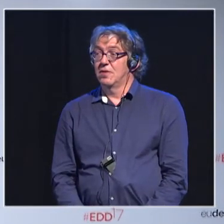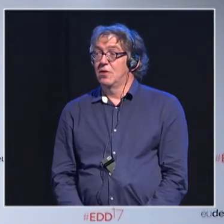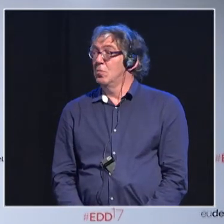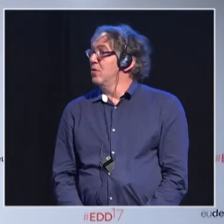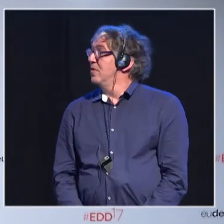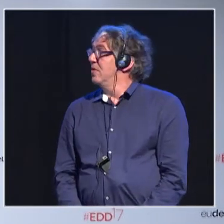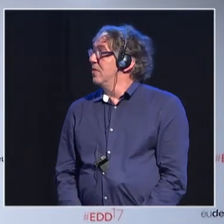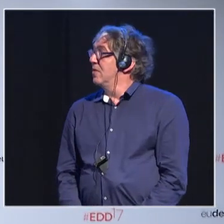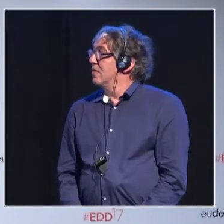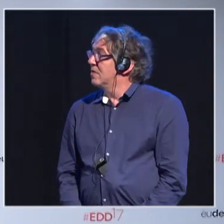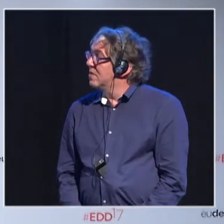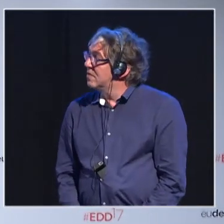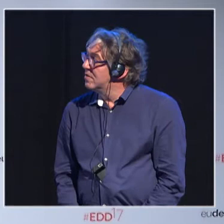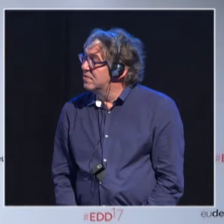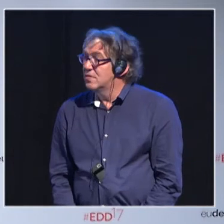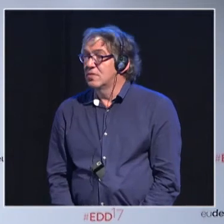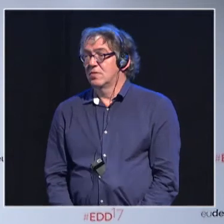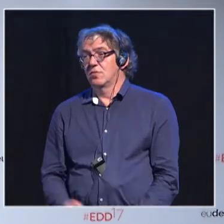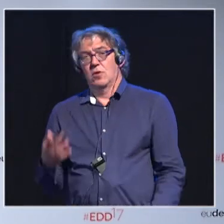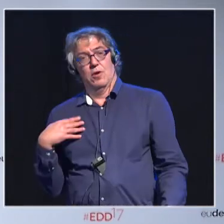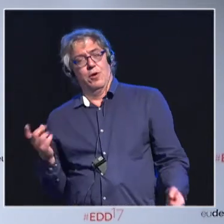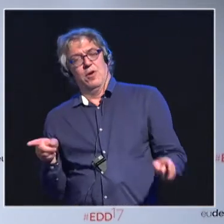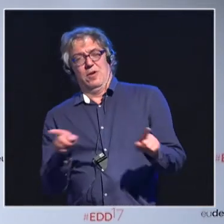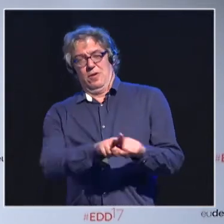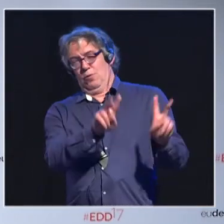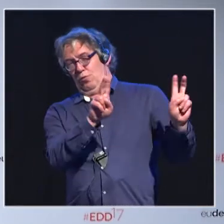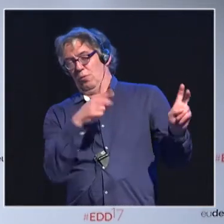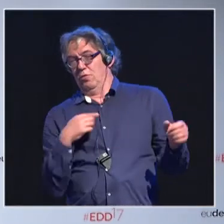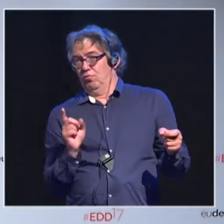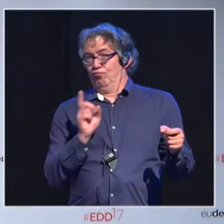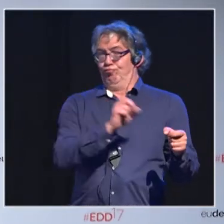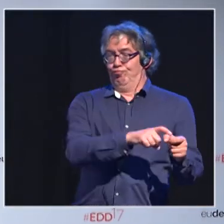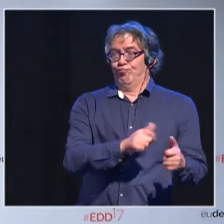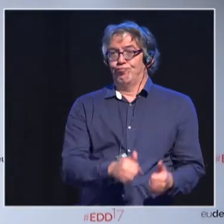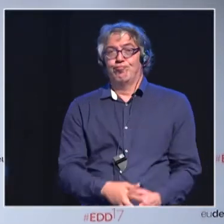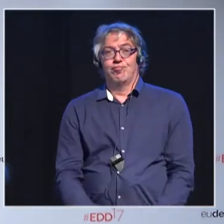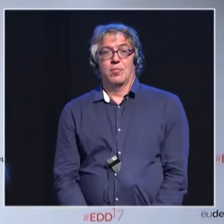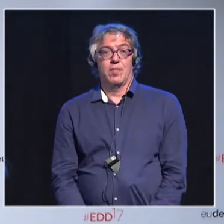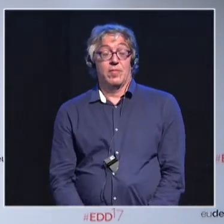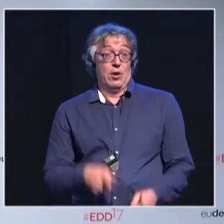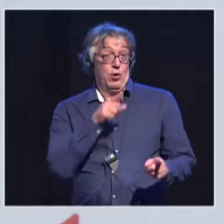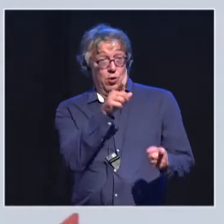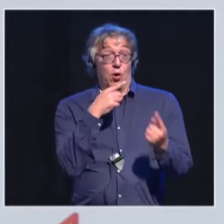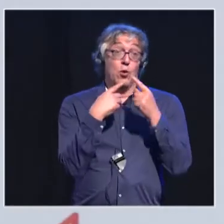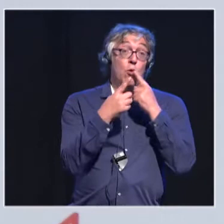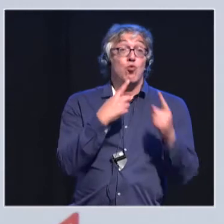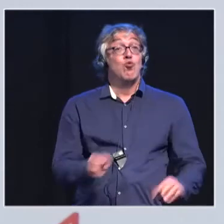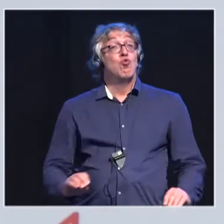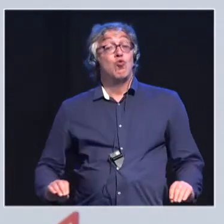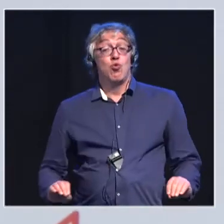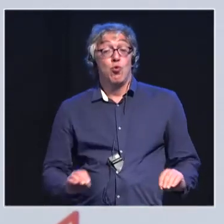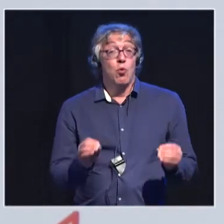continue on the same issue, you know, I mean, you talk about youth.